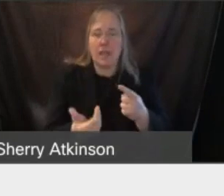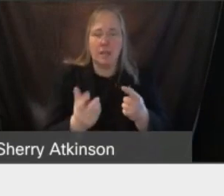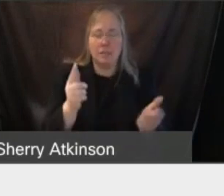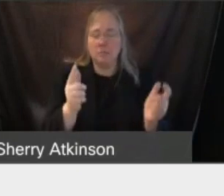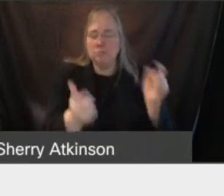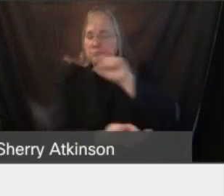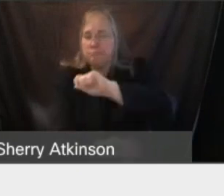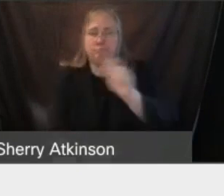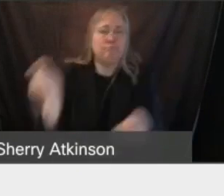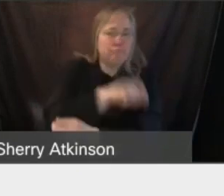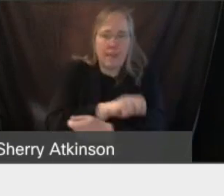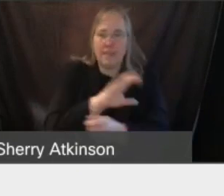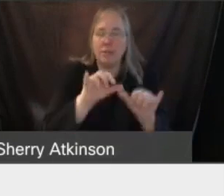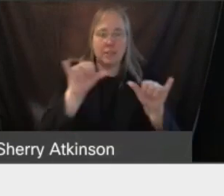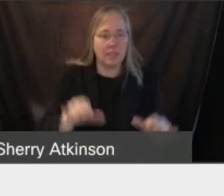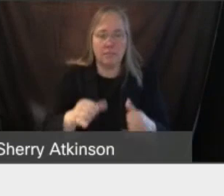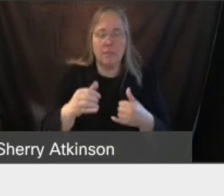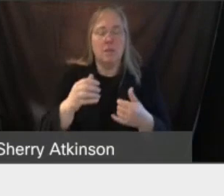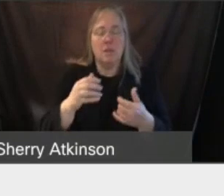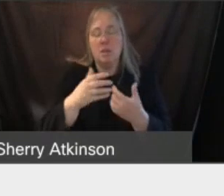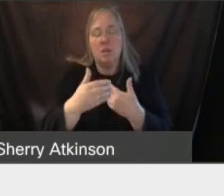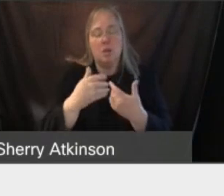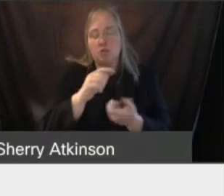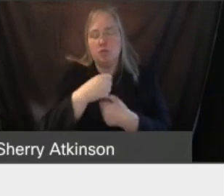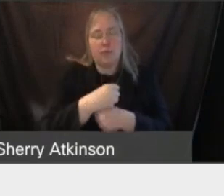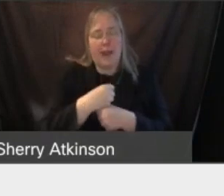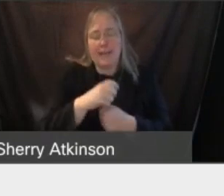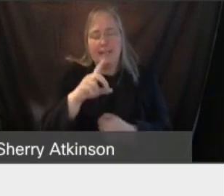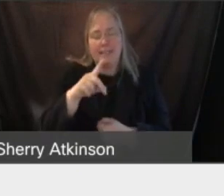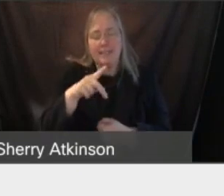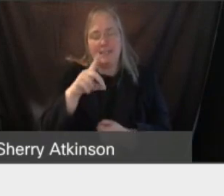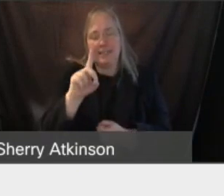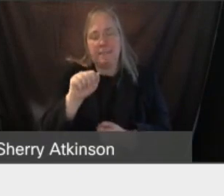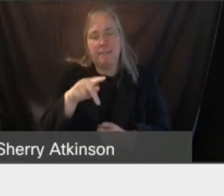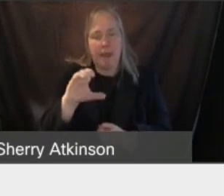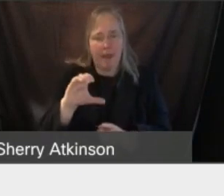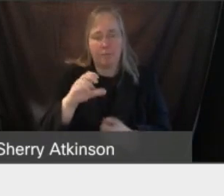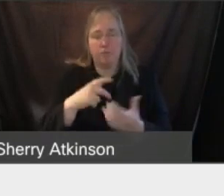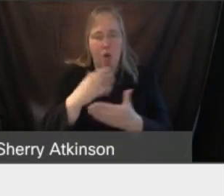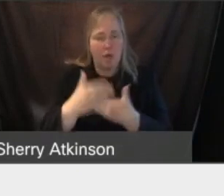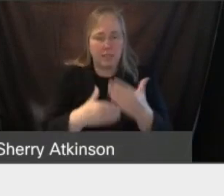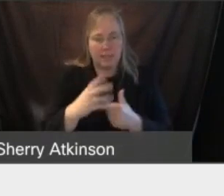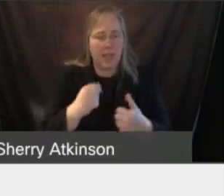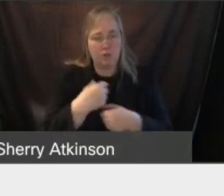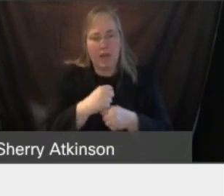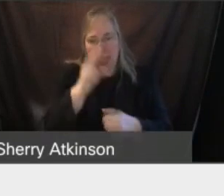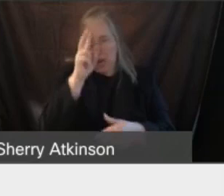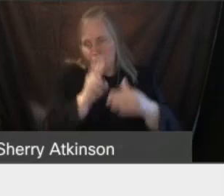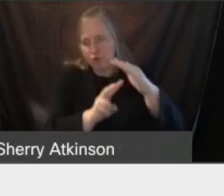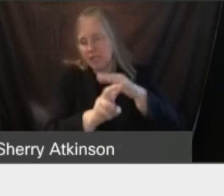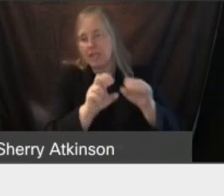system, creating the DPI process and, creating some predictability in what they do